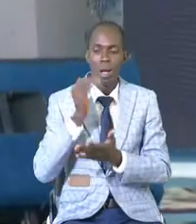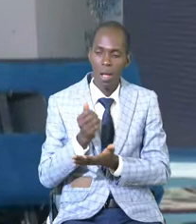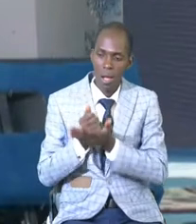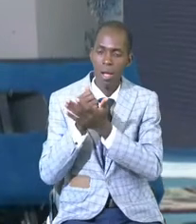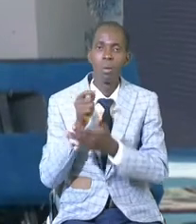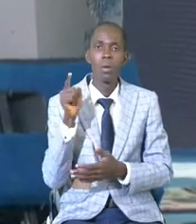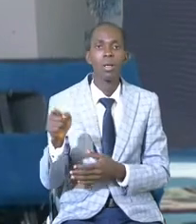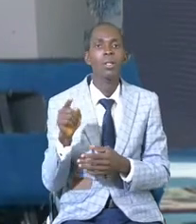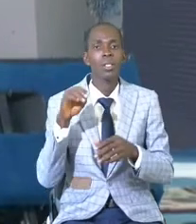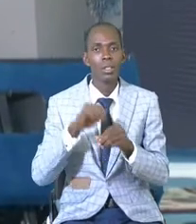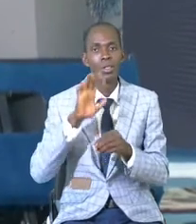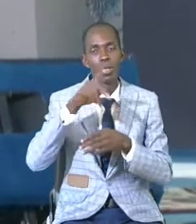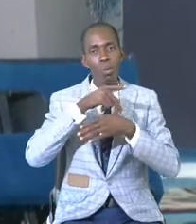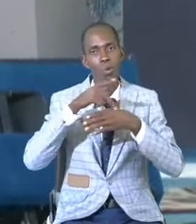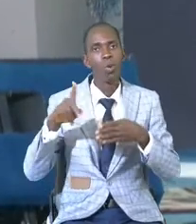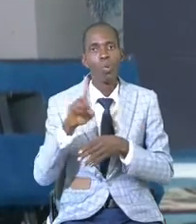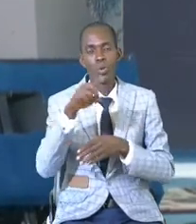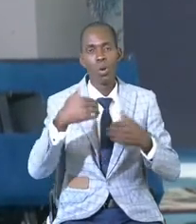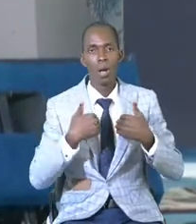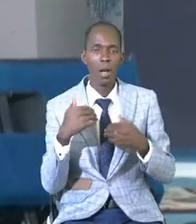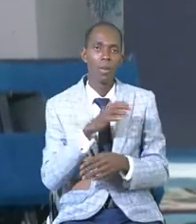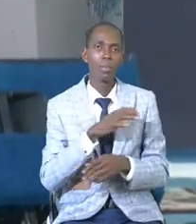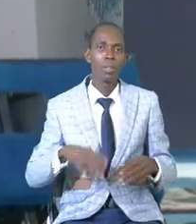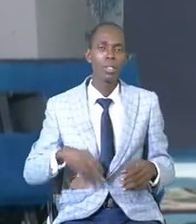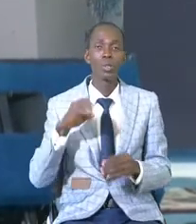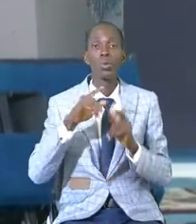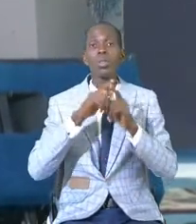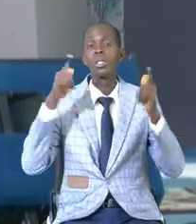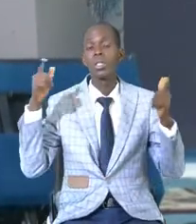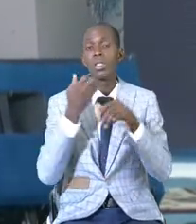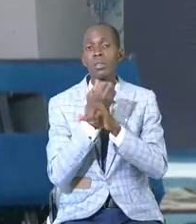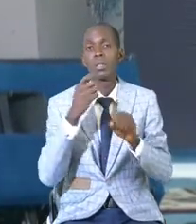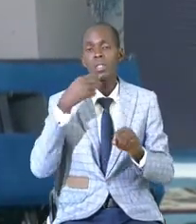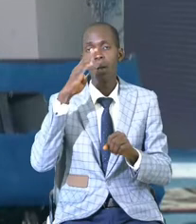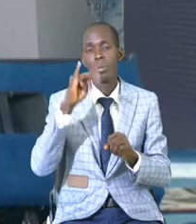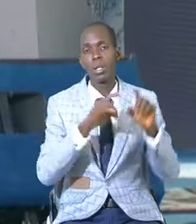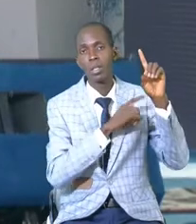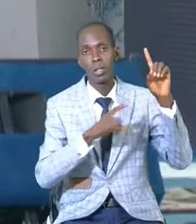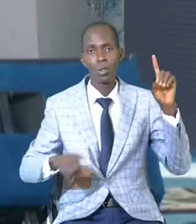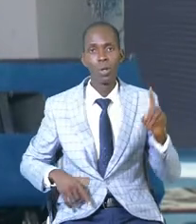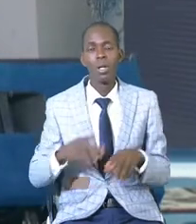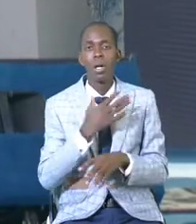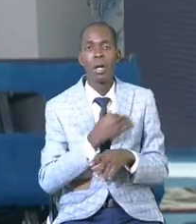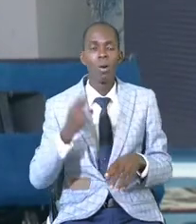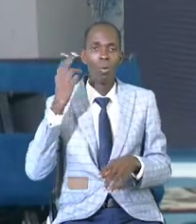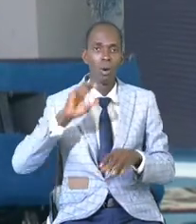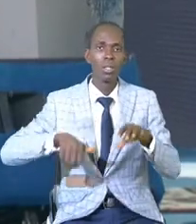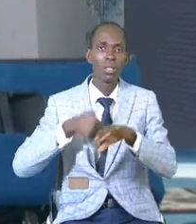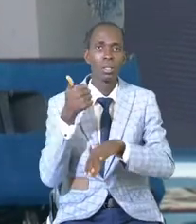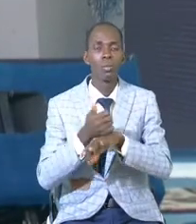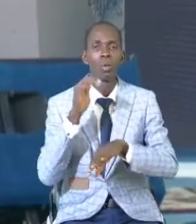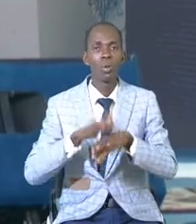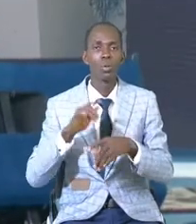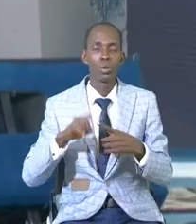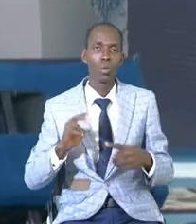your profession when you have Christ. So great salvation spoken of by the Lord and was confirmed unto us